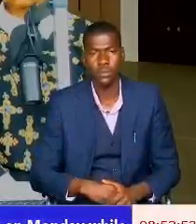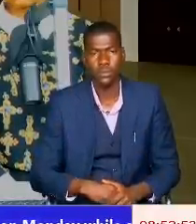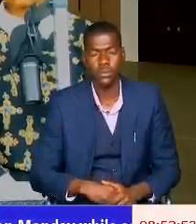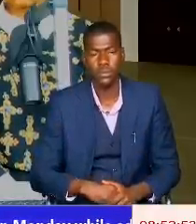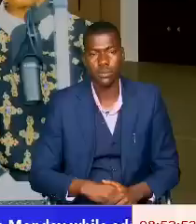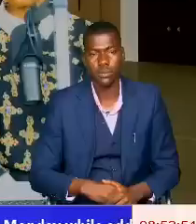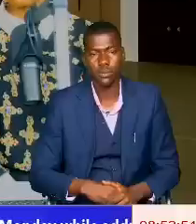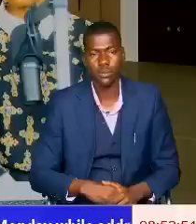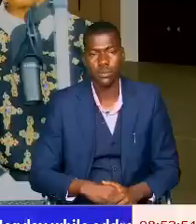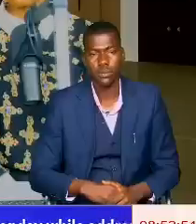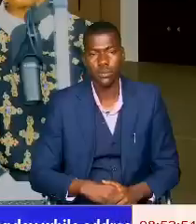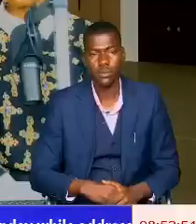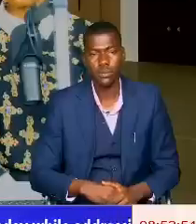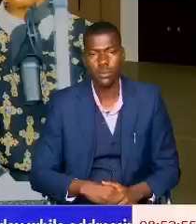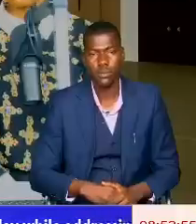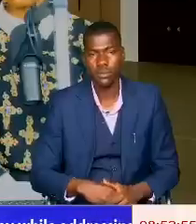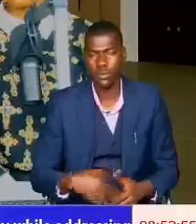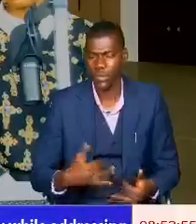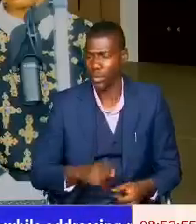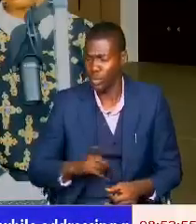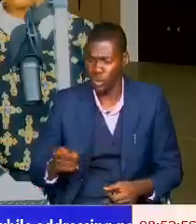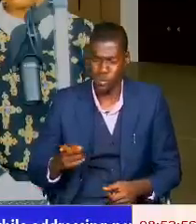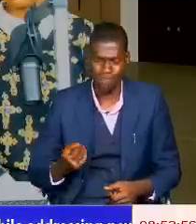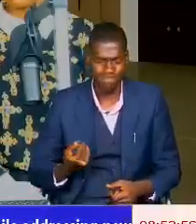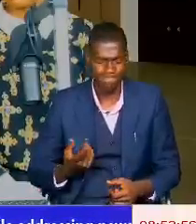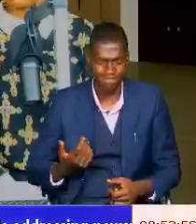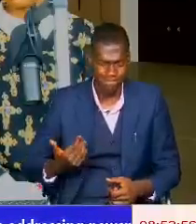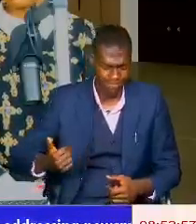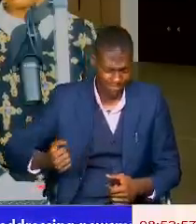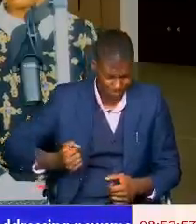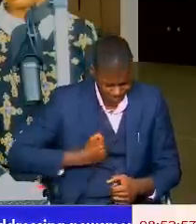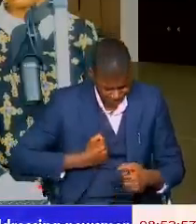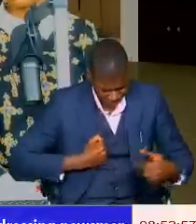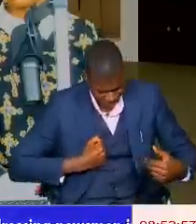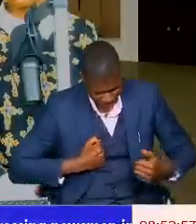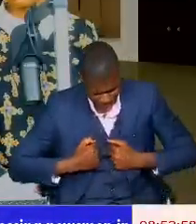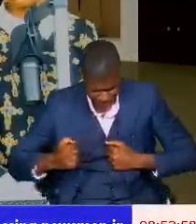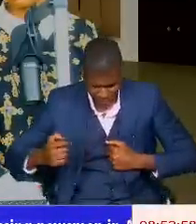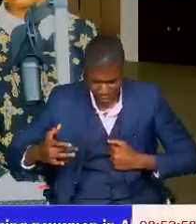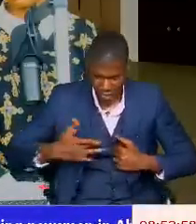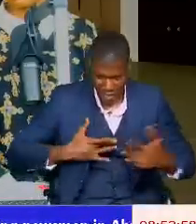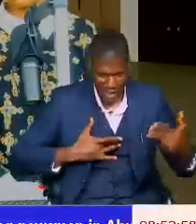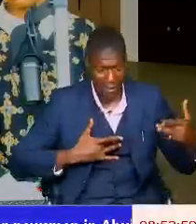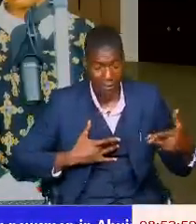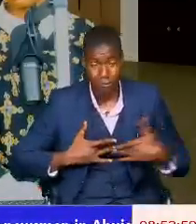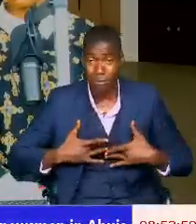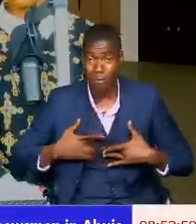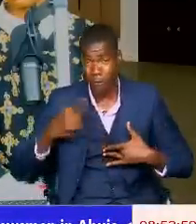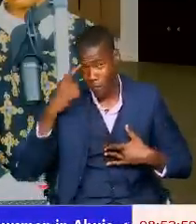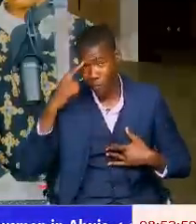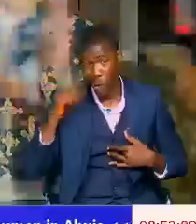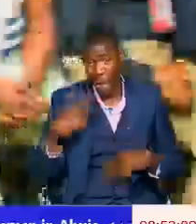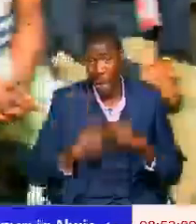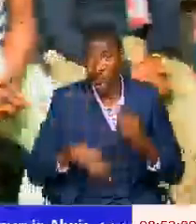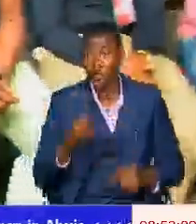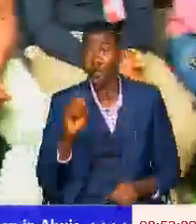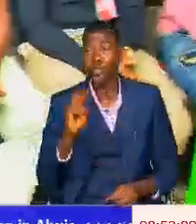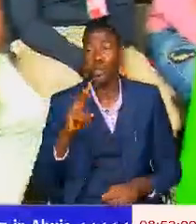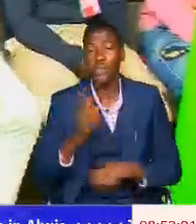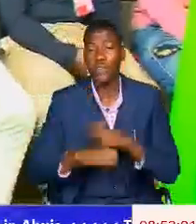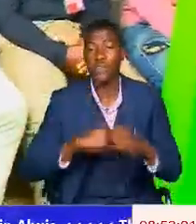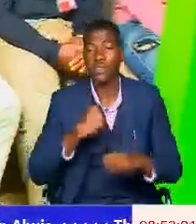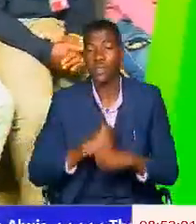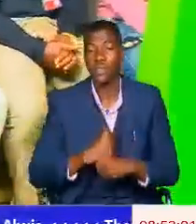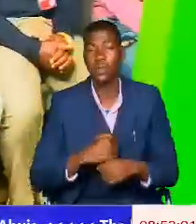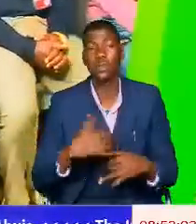Something where we say it don't traumatize her life for 12 solid years. Make